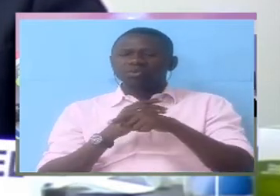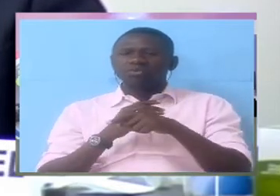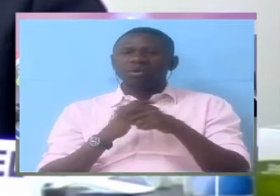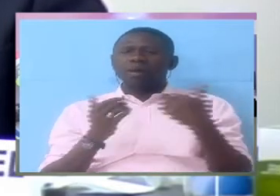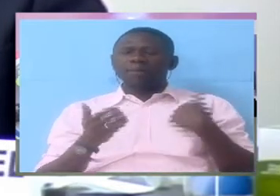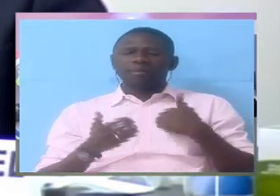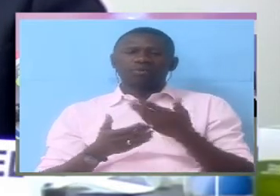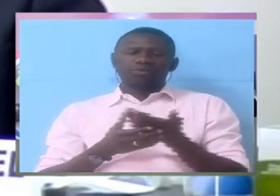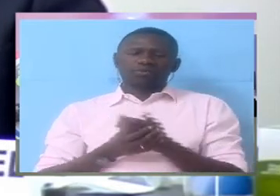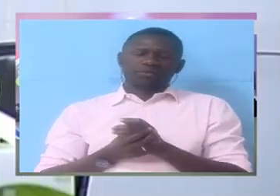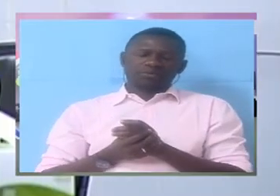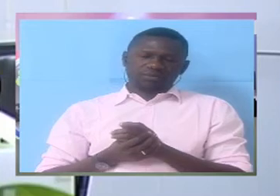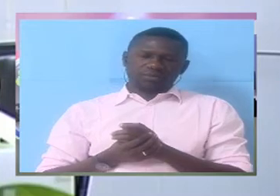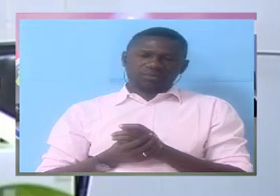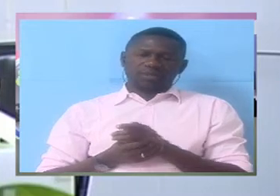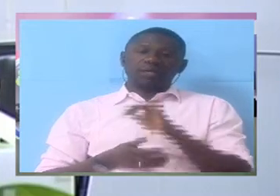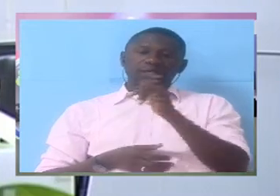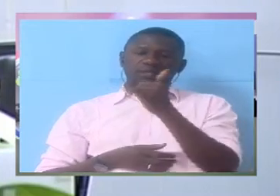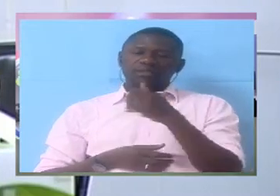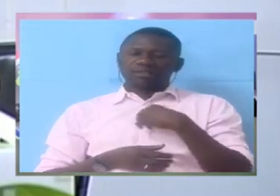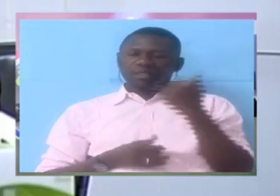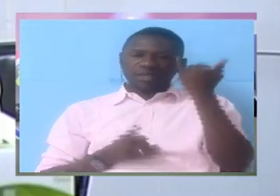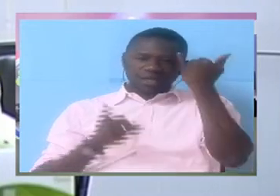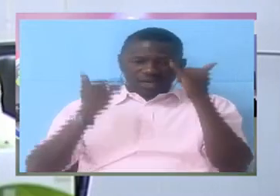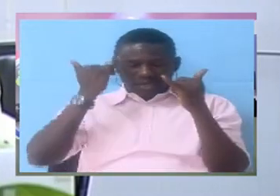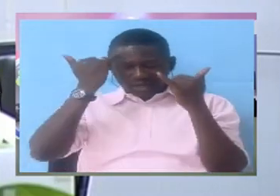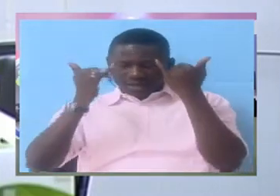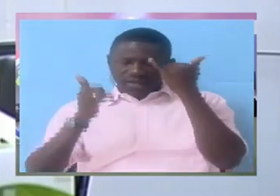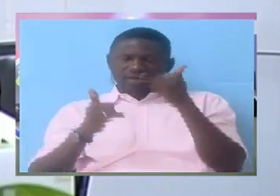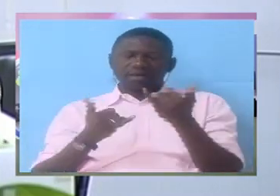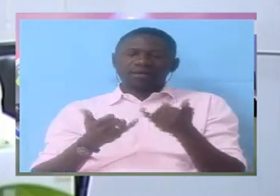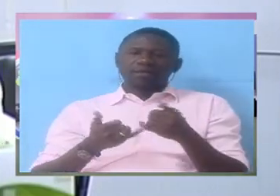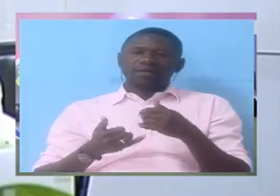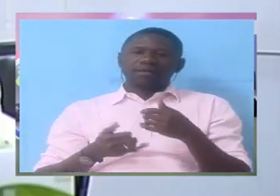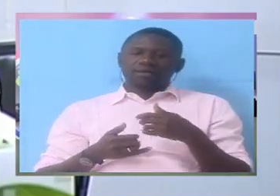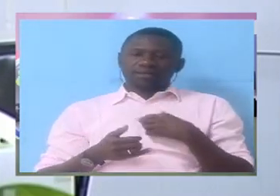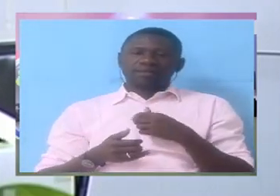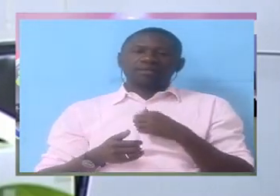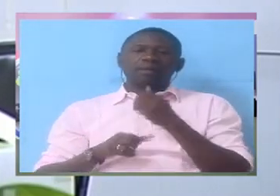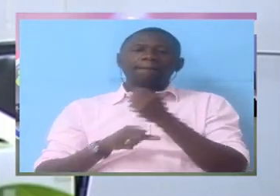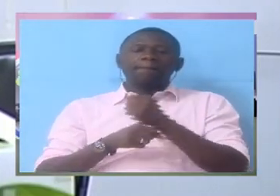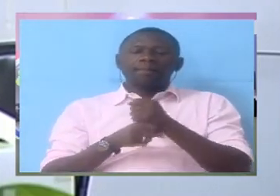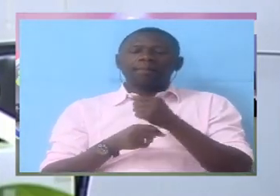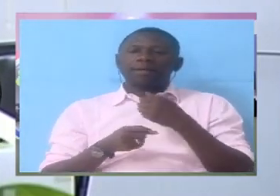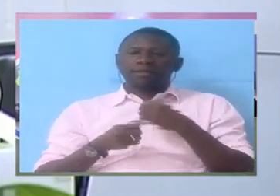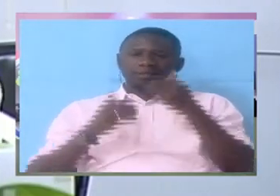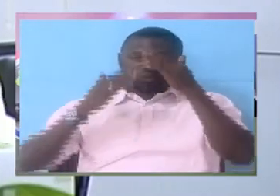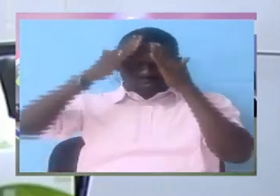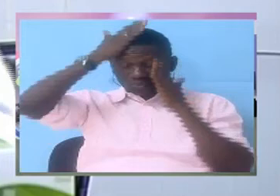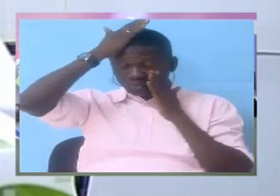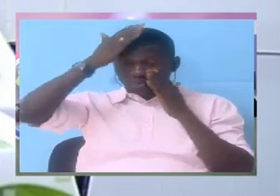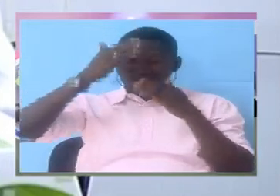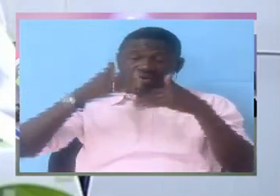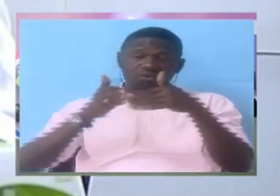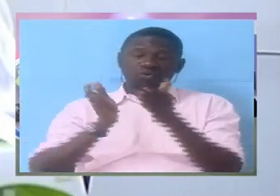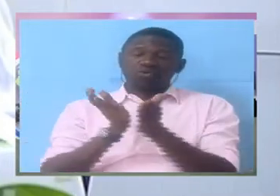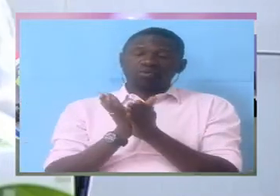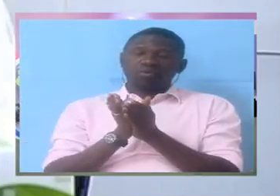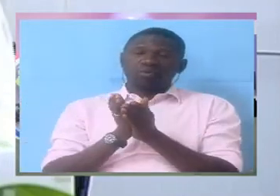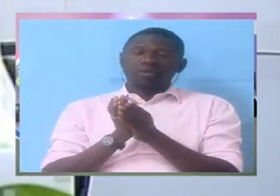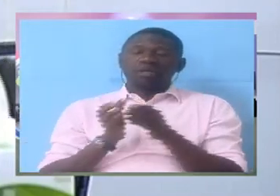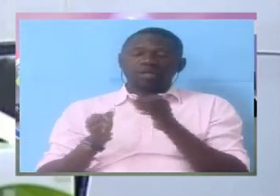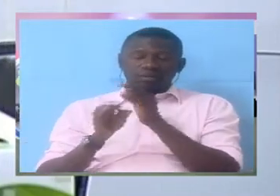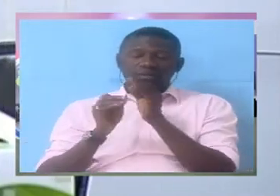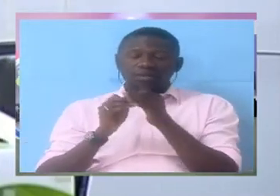is an idea. Nyemu fe reality conceived by the juntas, and they told Sambaba, and then Sambaba selected